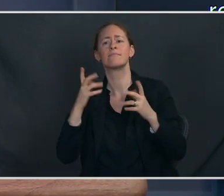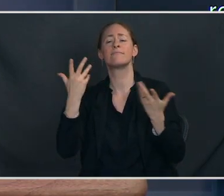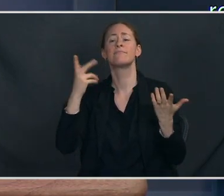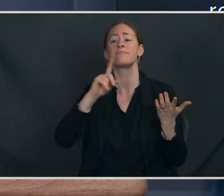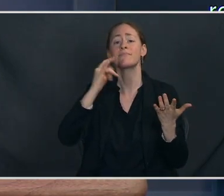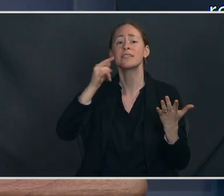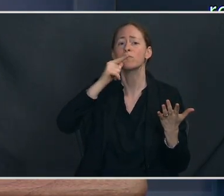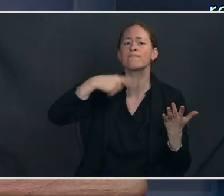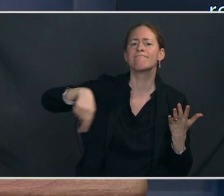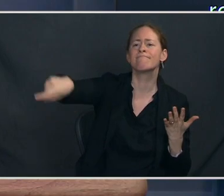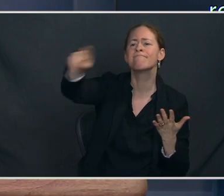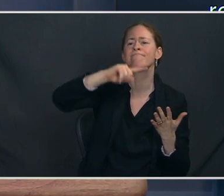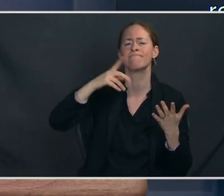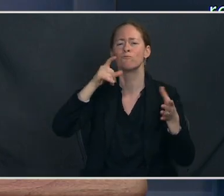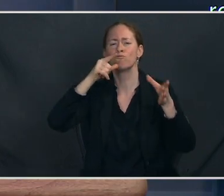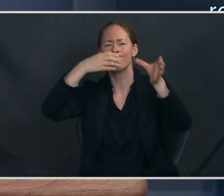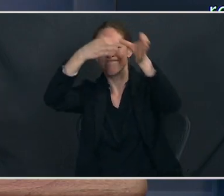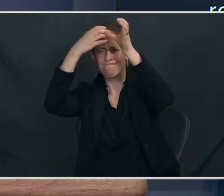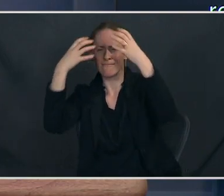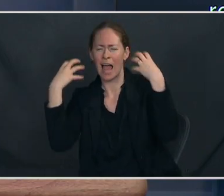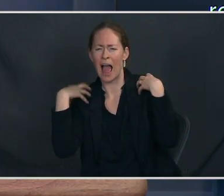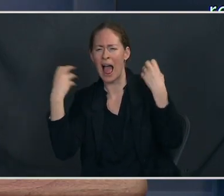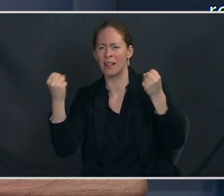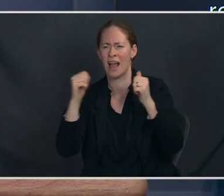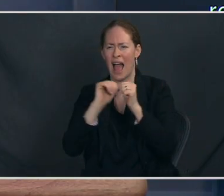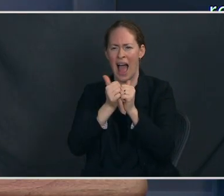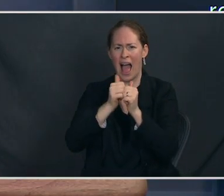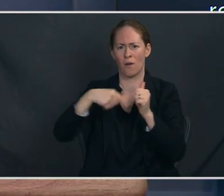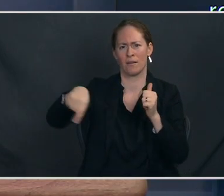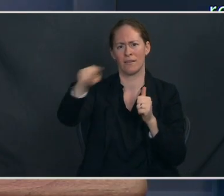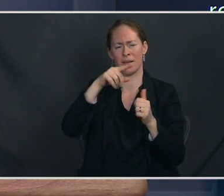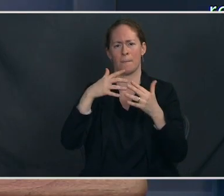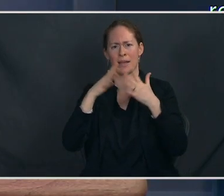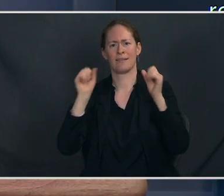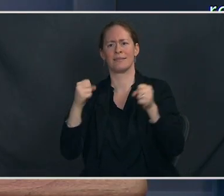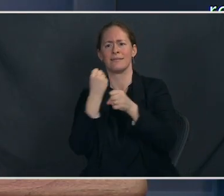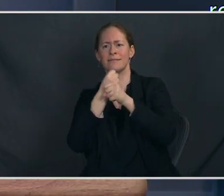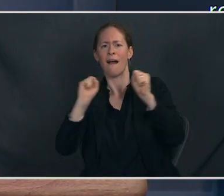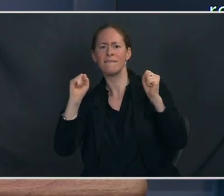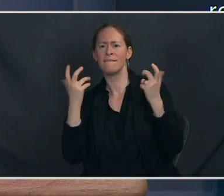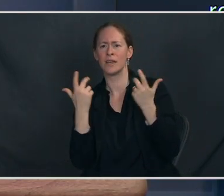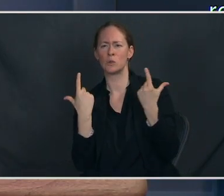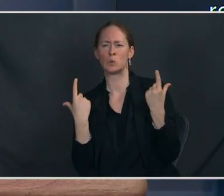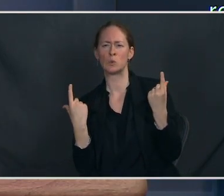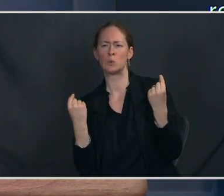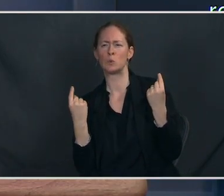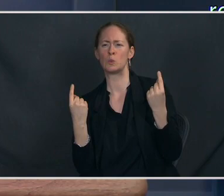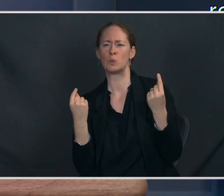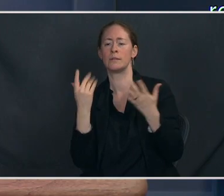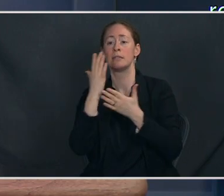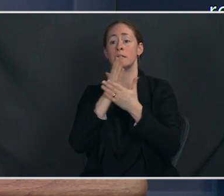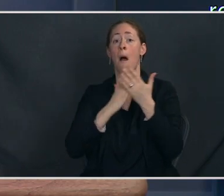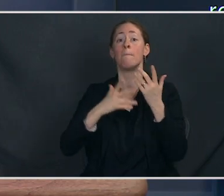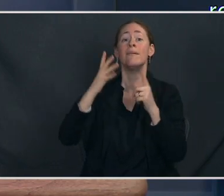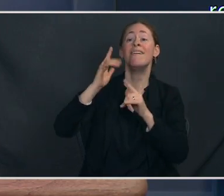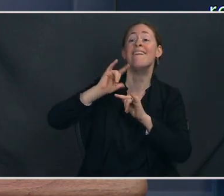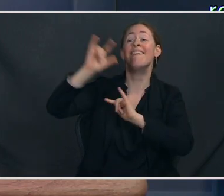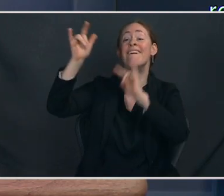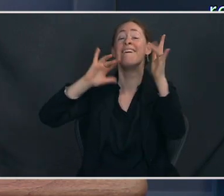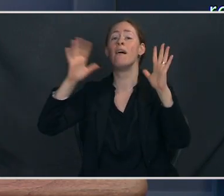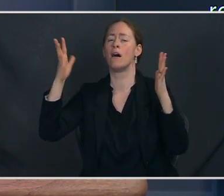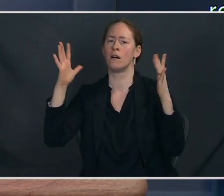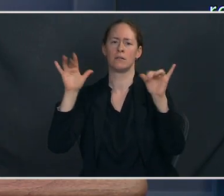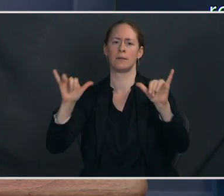to keep the American people safe. We announced some travel restrictions, as you know, yesterday. I don't have any additional restrictions